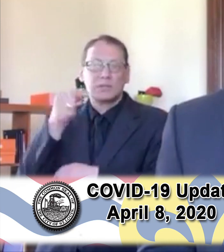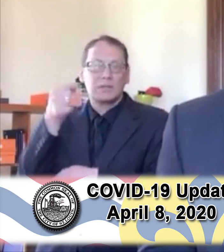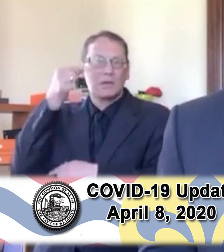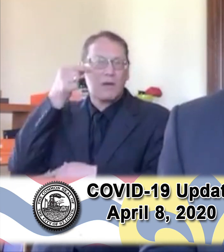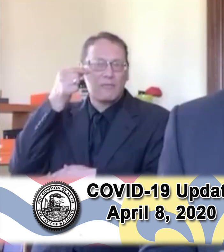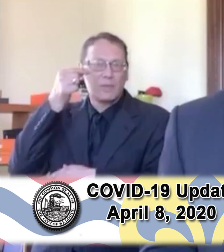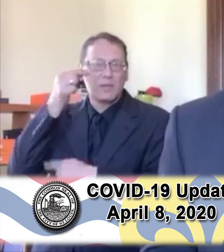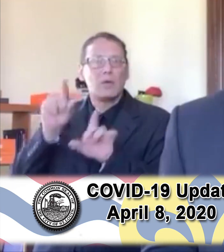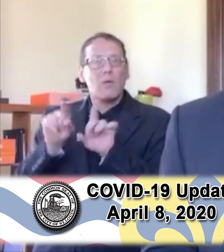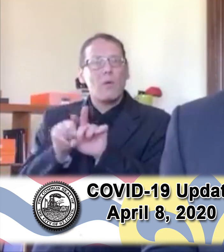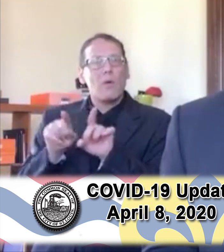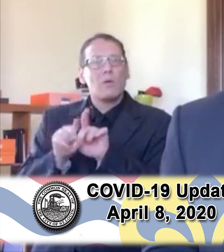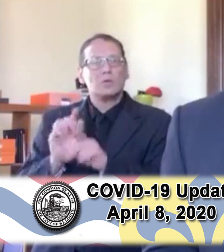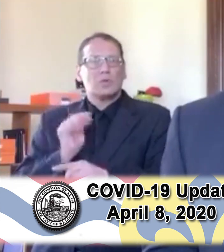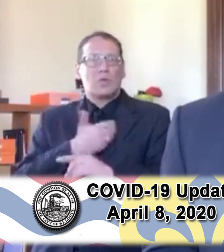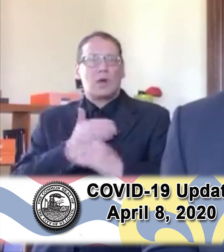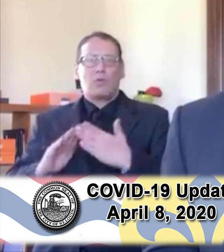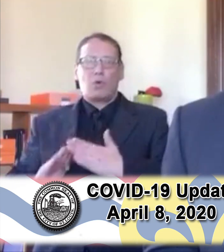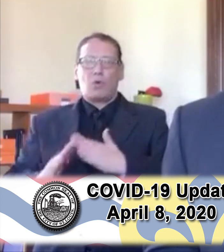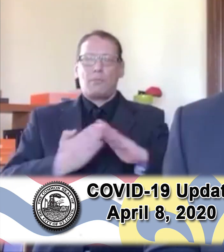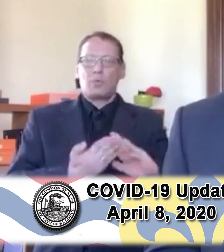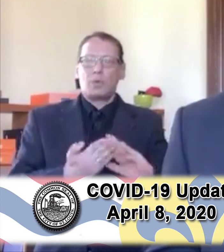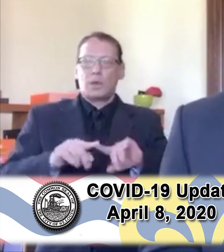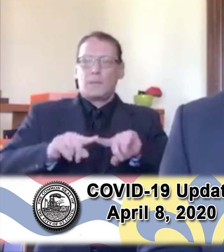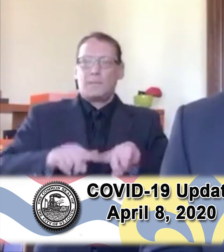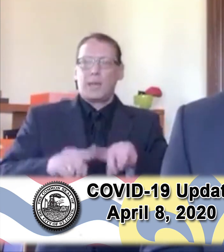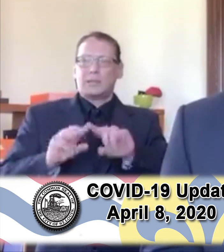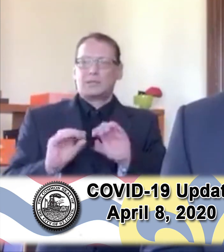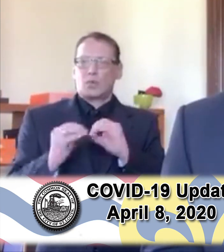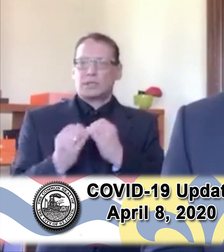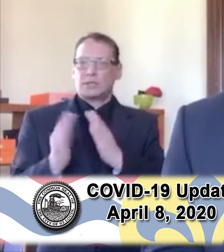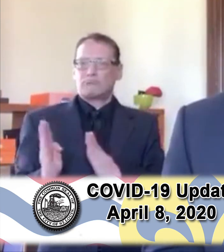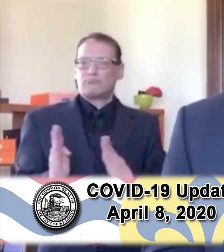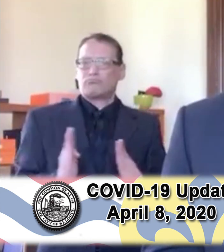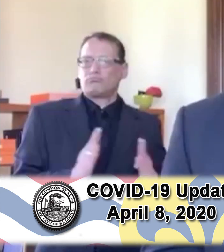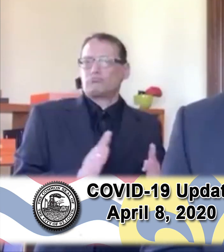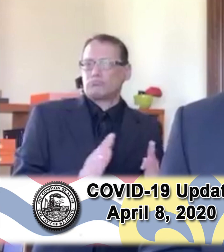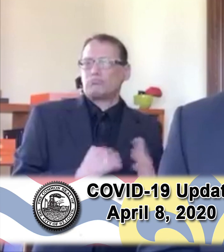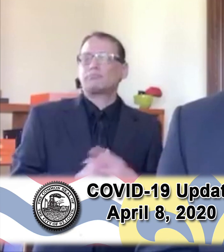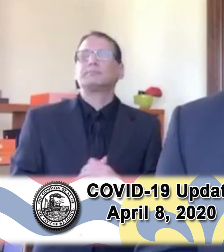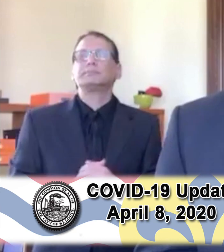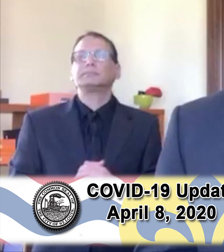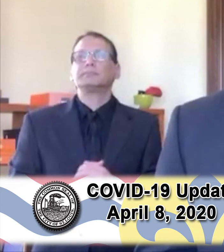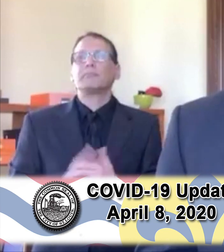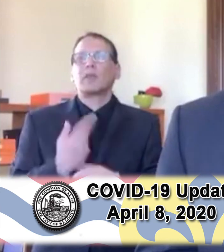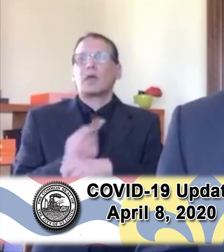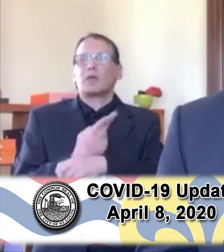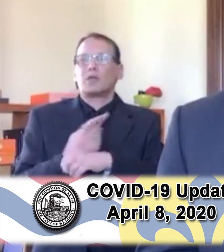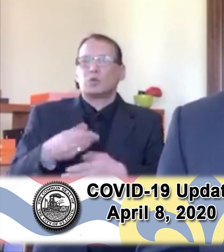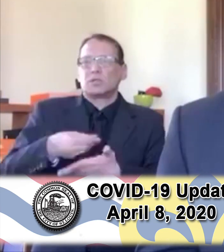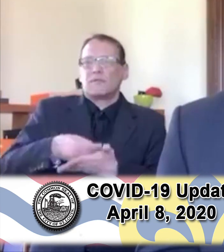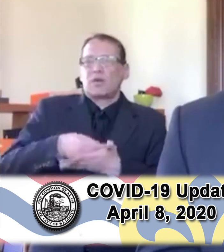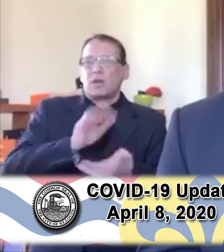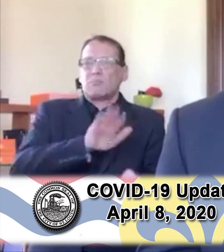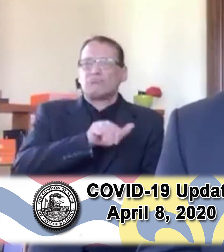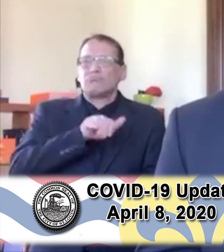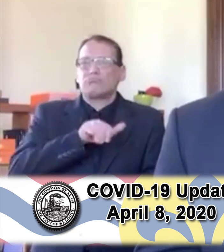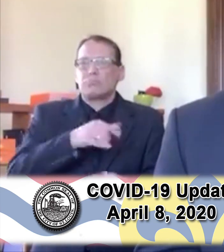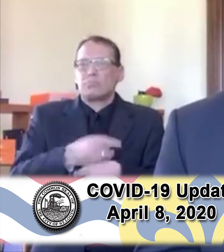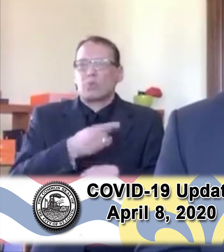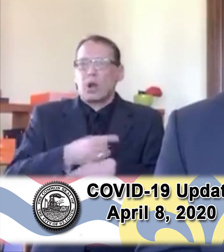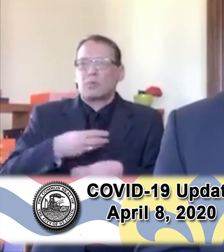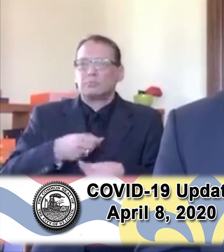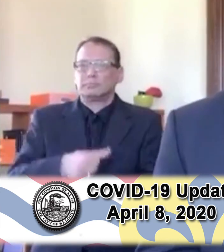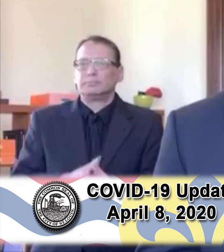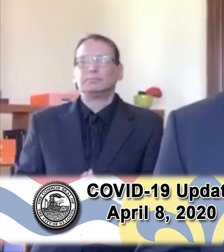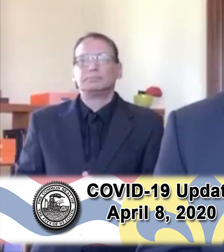working with our community-based organizations to make sure we use these this funding effectively and efficiently to house